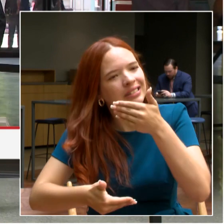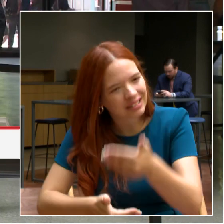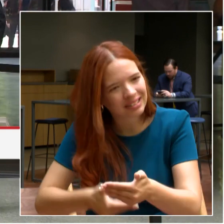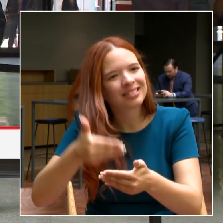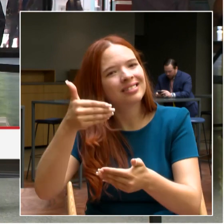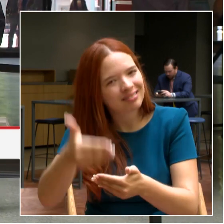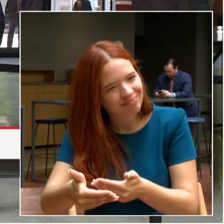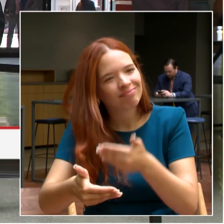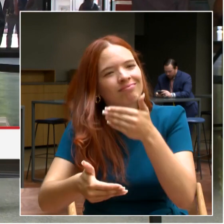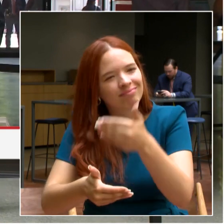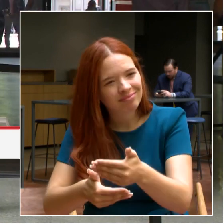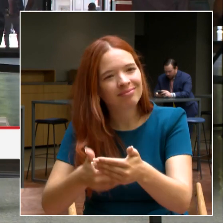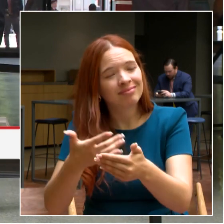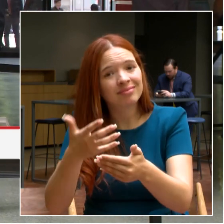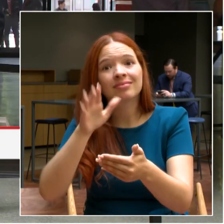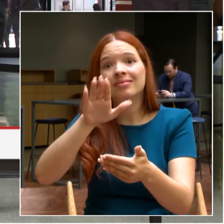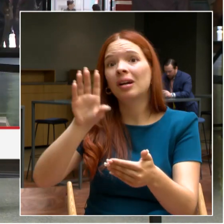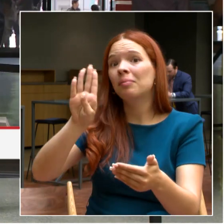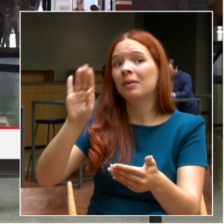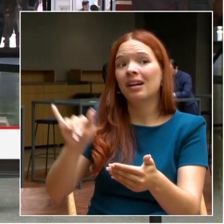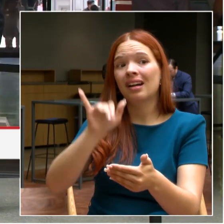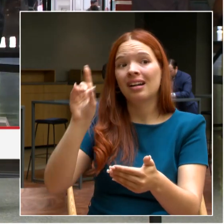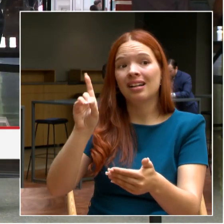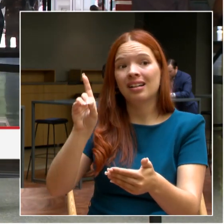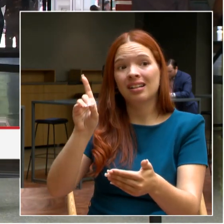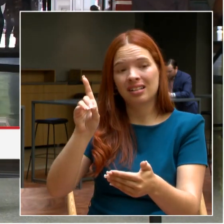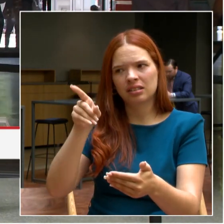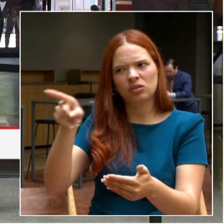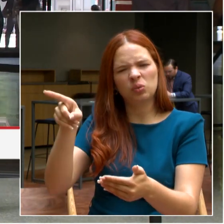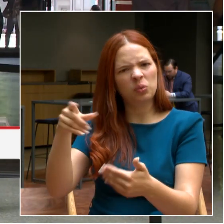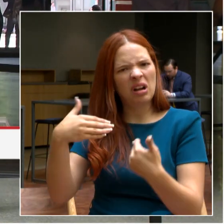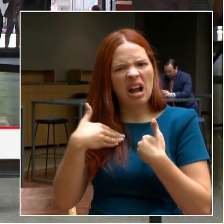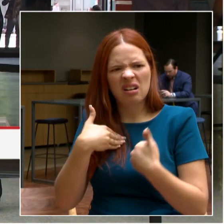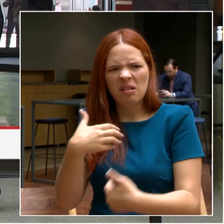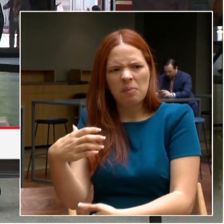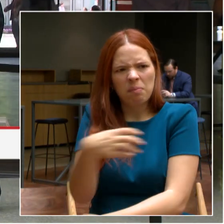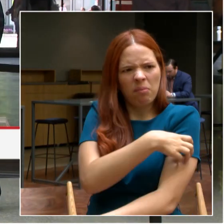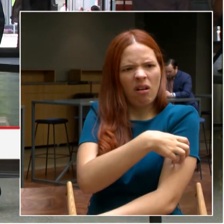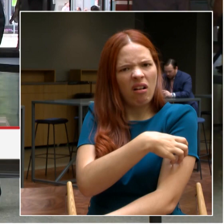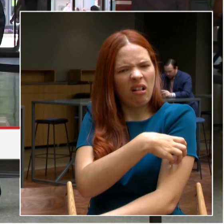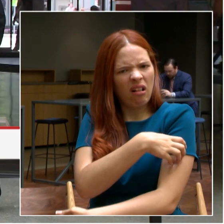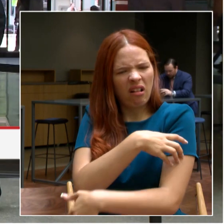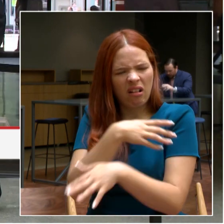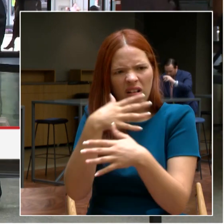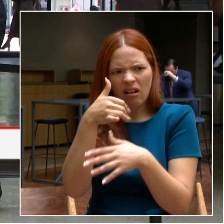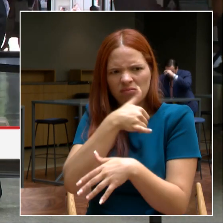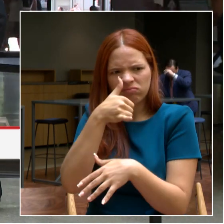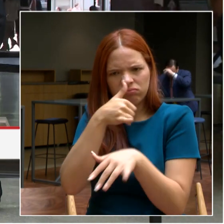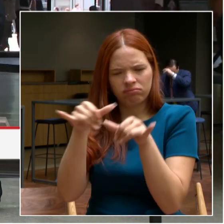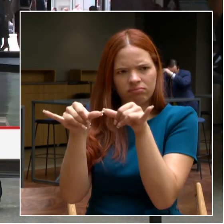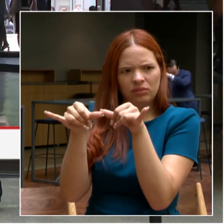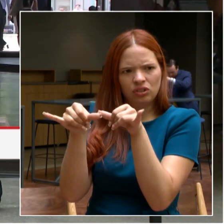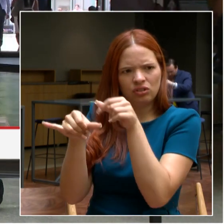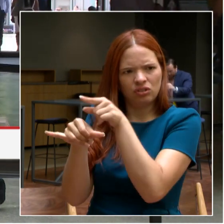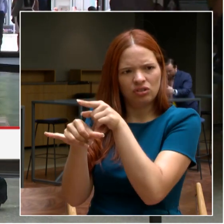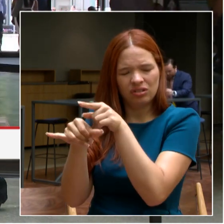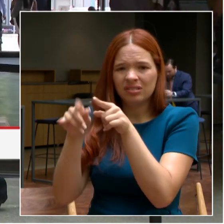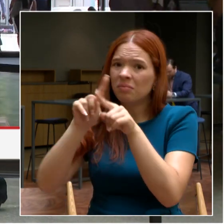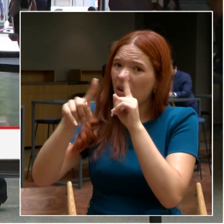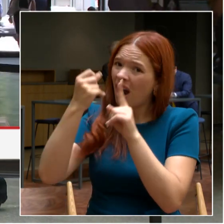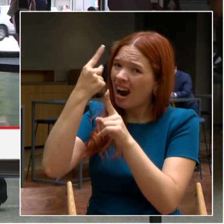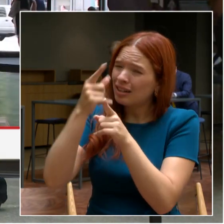really like to leverage our partners, but ultimately we are small, and we will depend on all of you, your